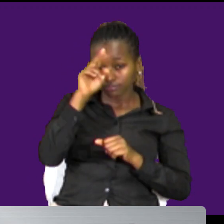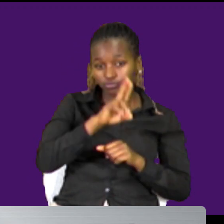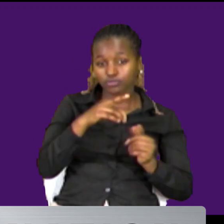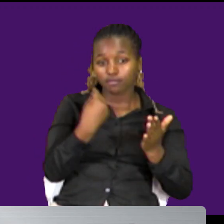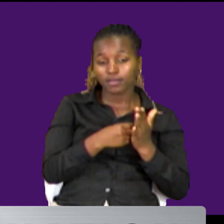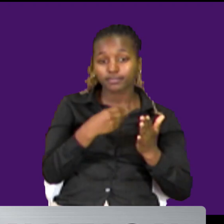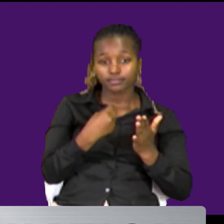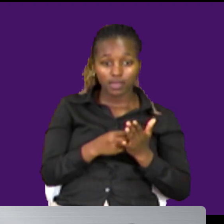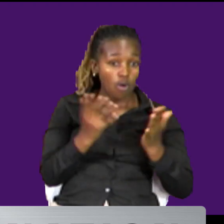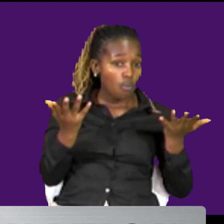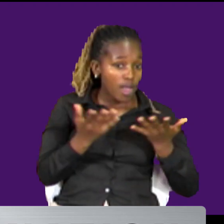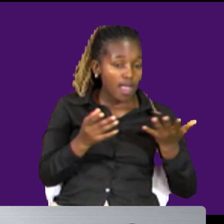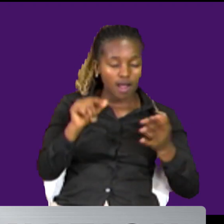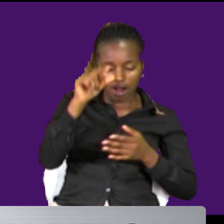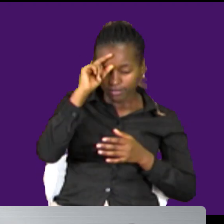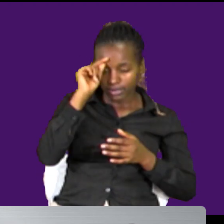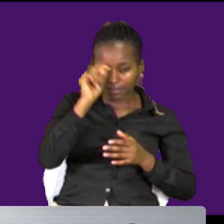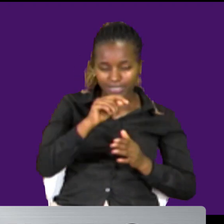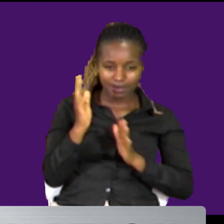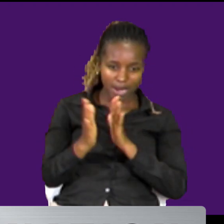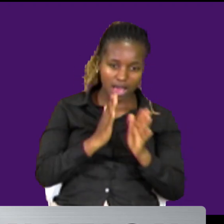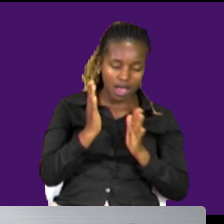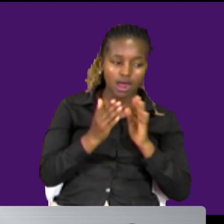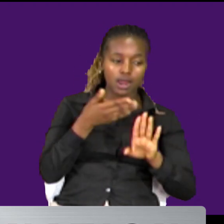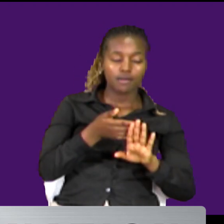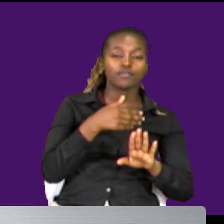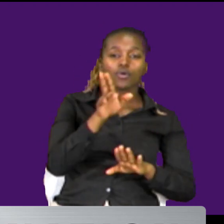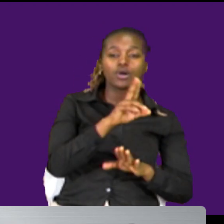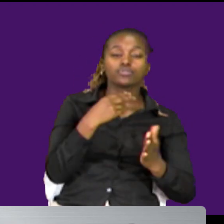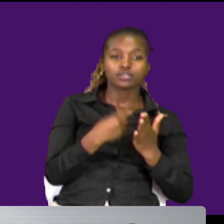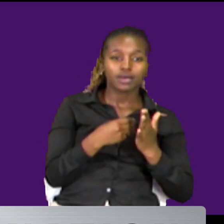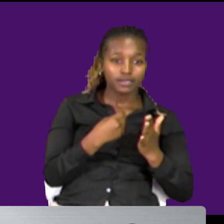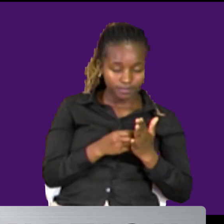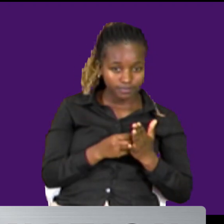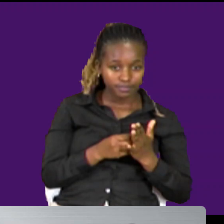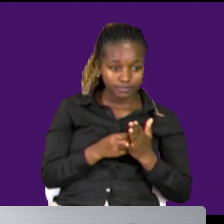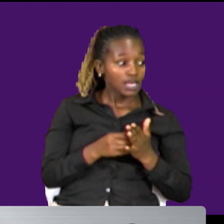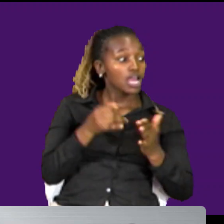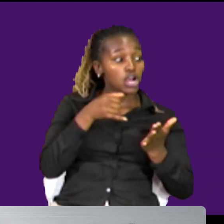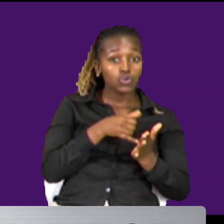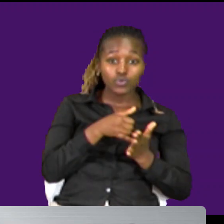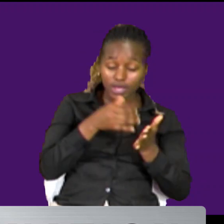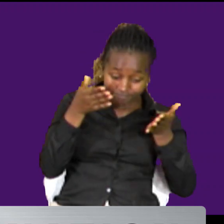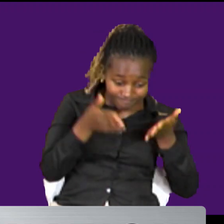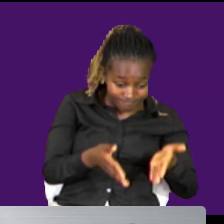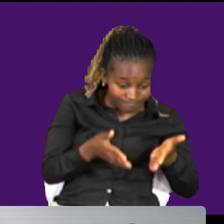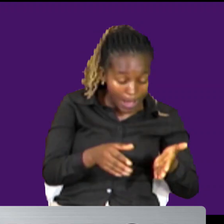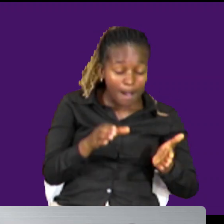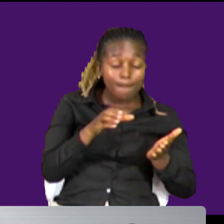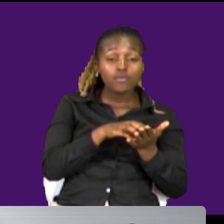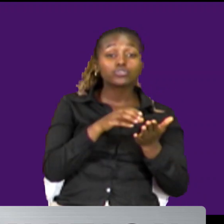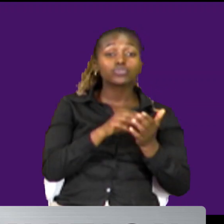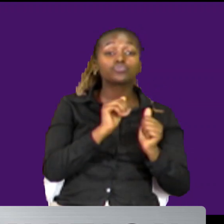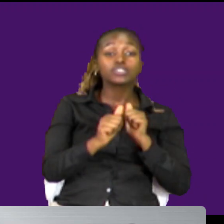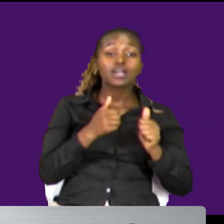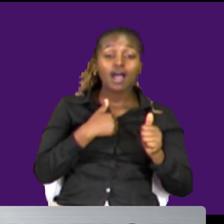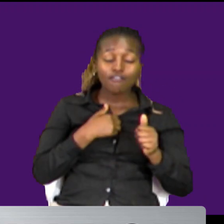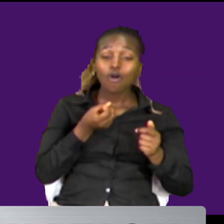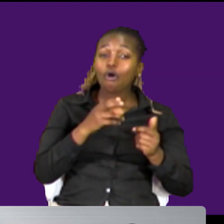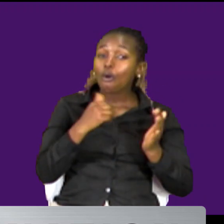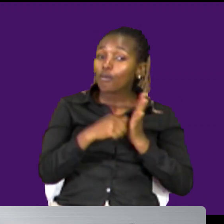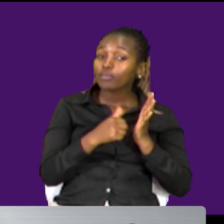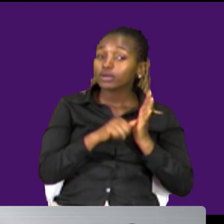government spends on plans. Remember we talked about, Yeah. including where we are. The scenario we are in is going to heighten